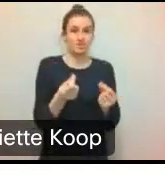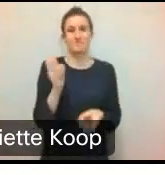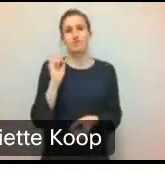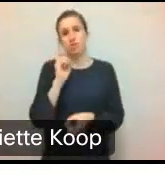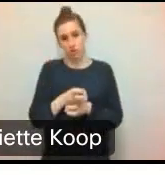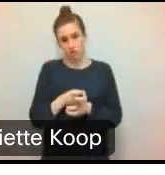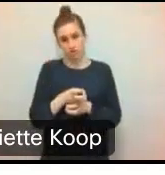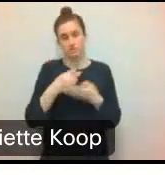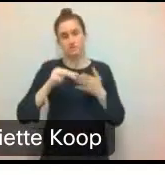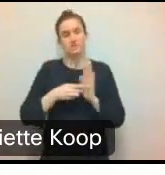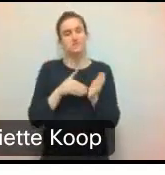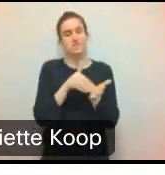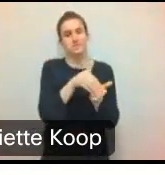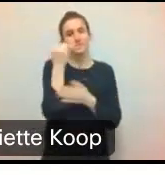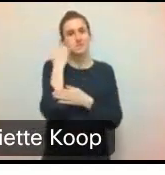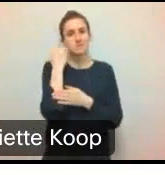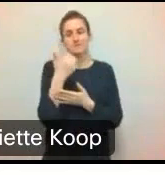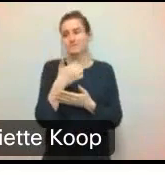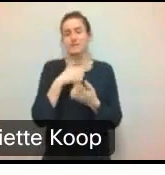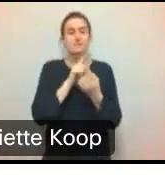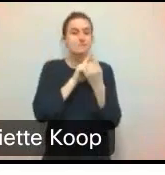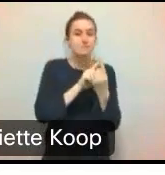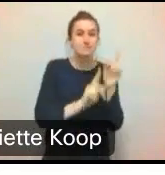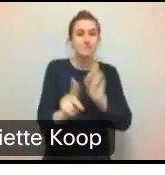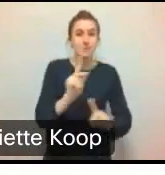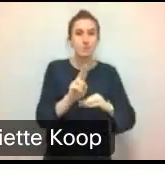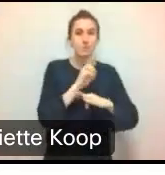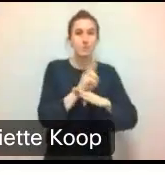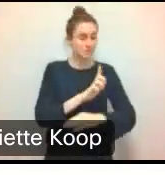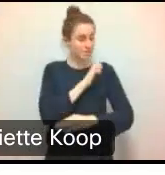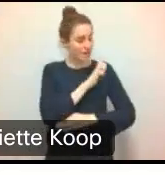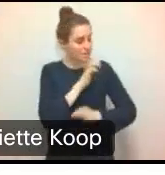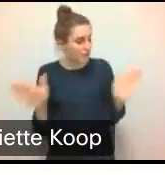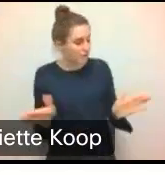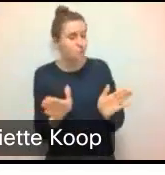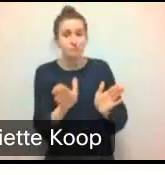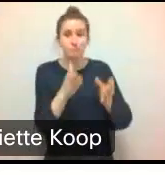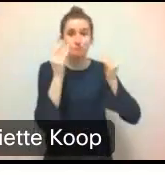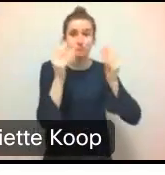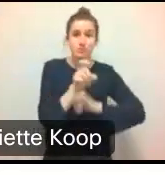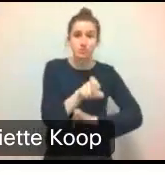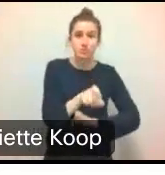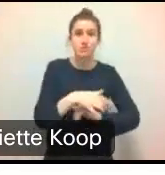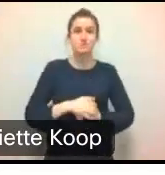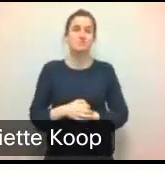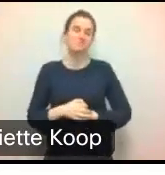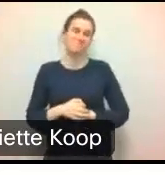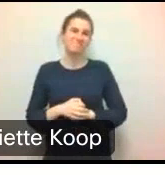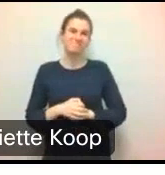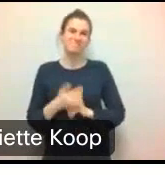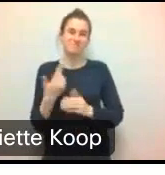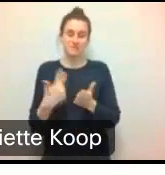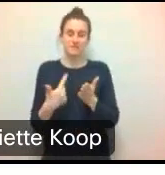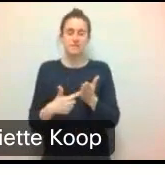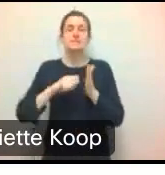why often when we coach people on using library materials or using our databases, we talk a lot about keywords, finding